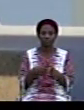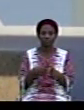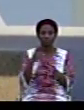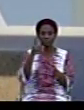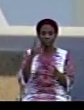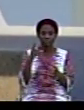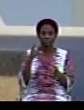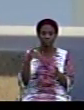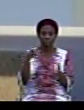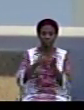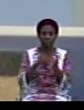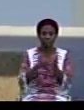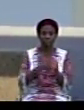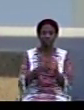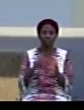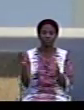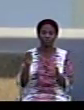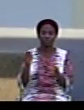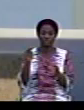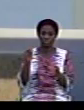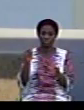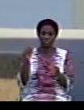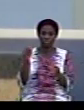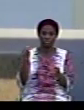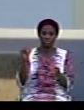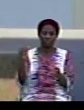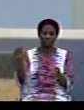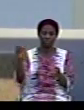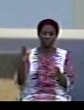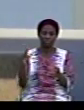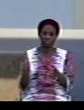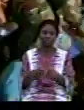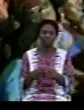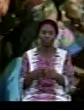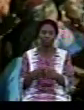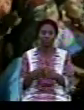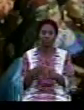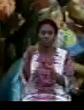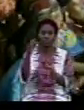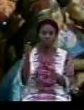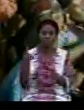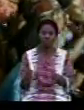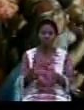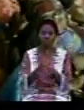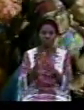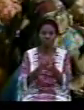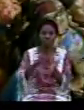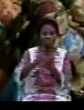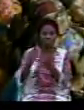money was Deeper Life Bible Church.